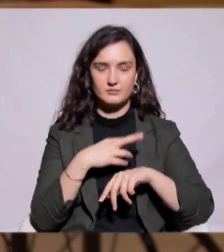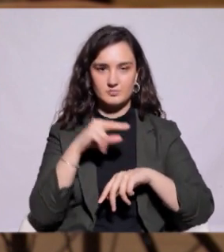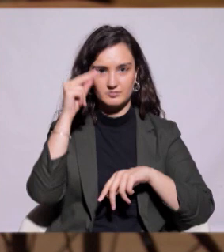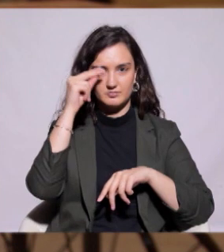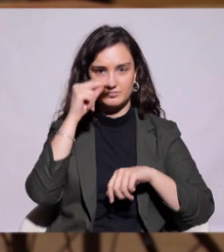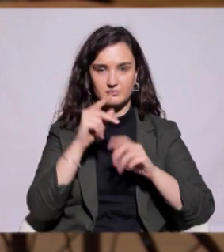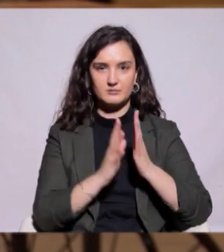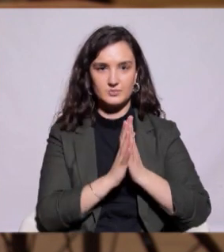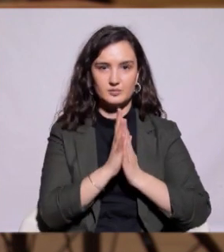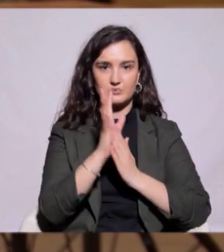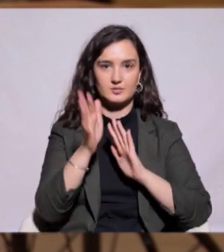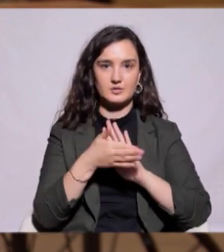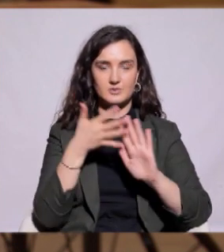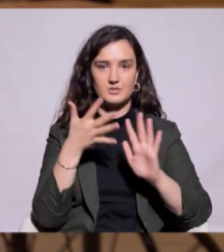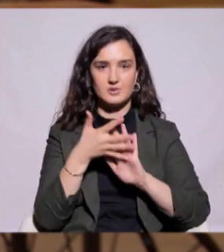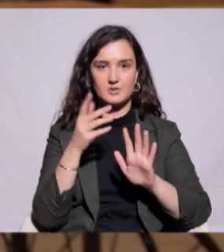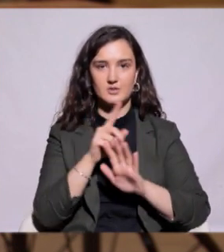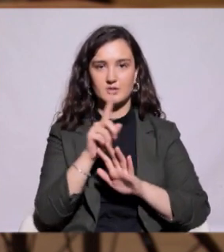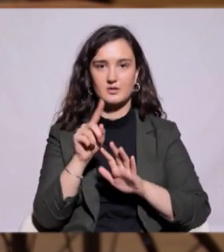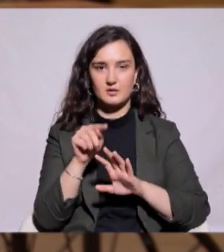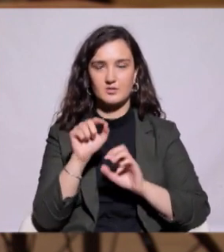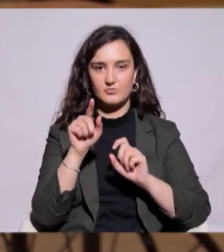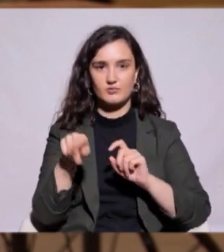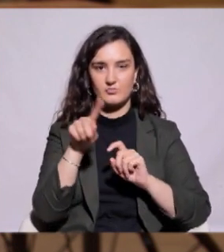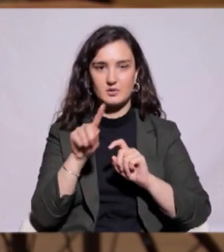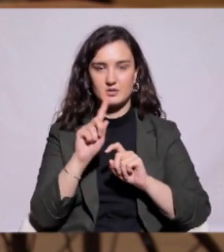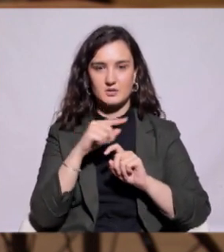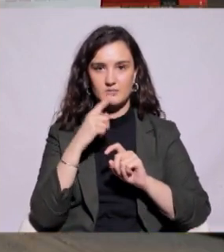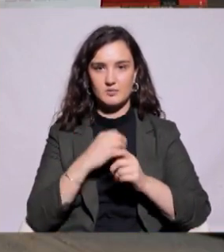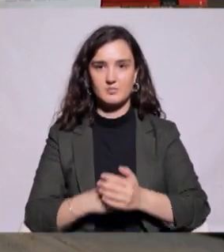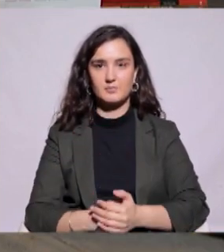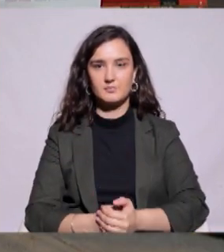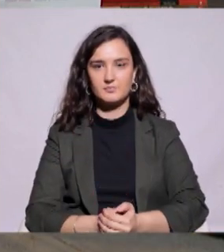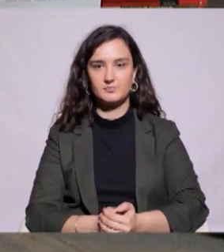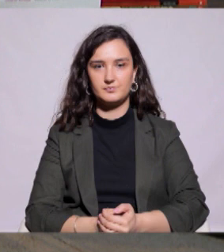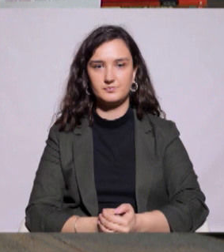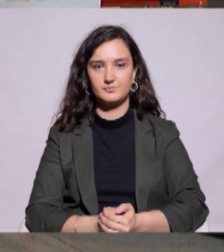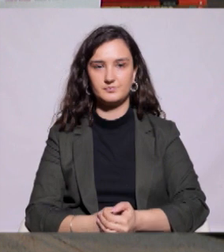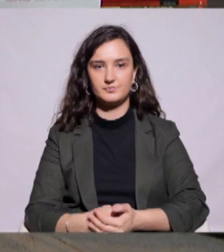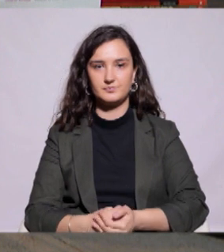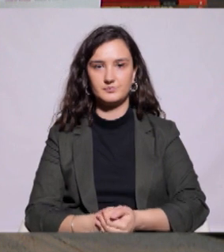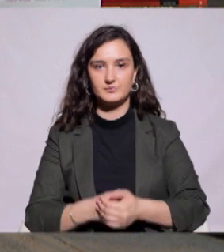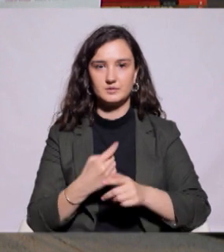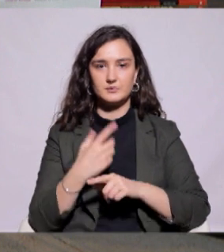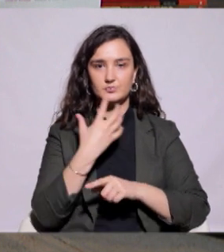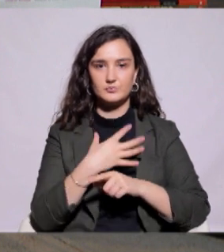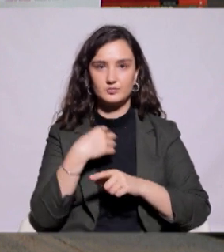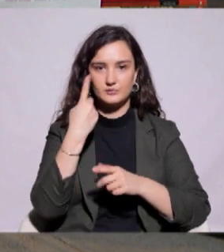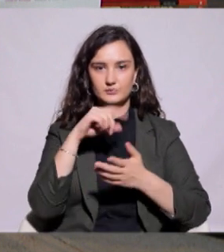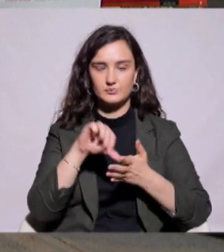learning, growing, and understanding whatever you care about. Probably research plays a very important